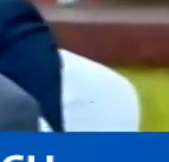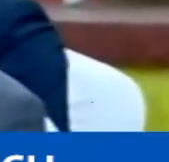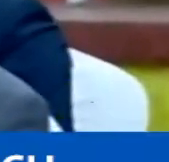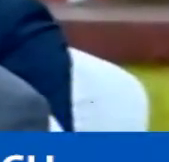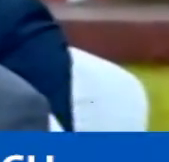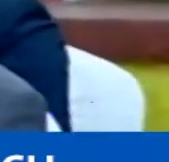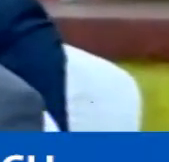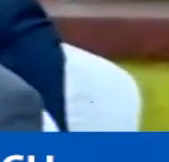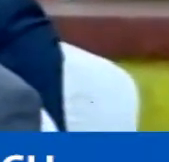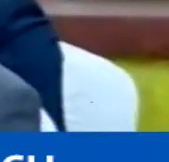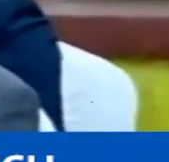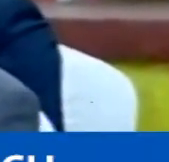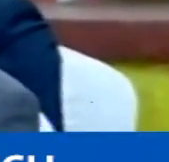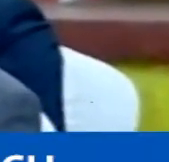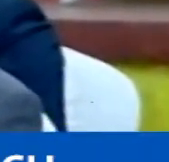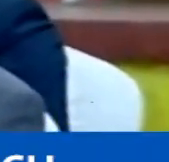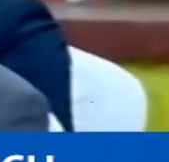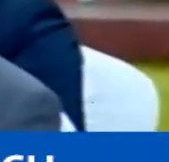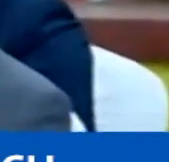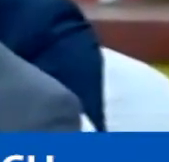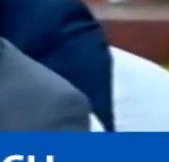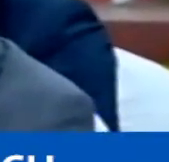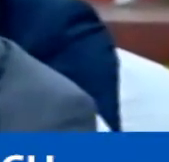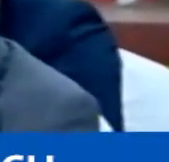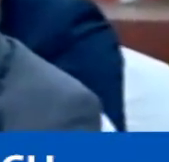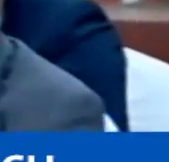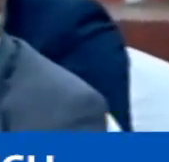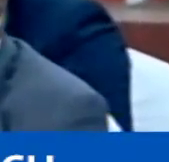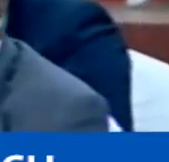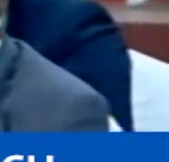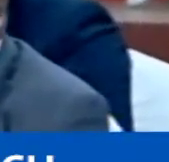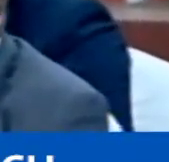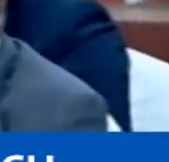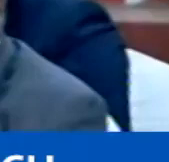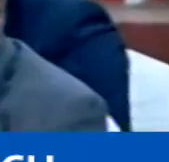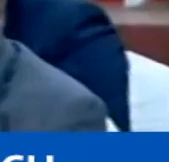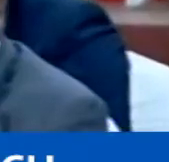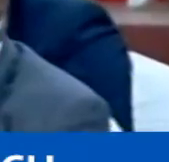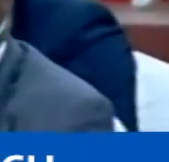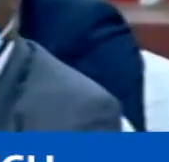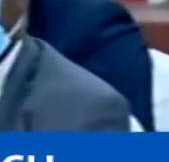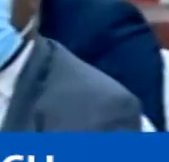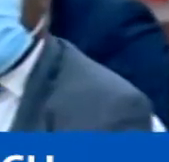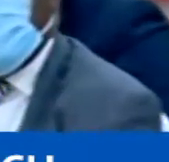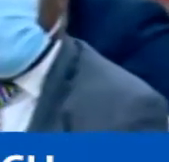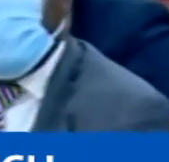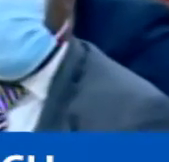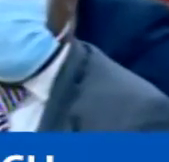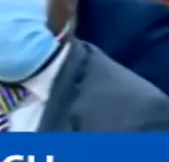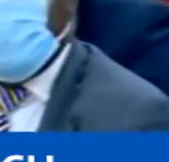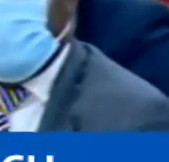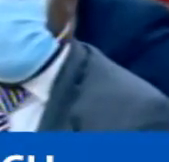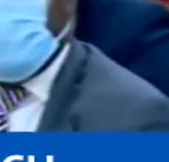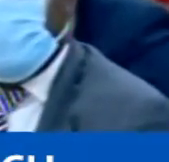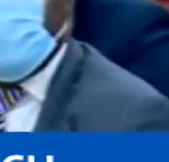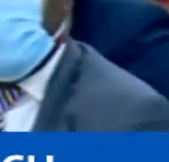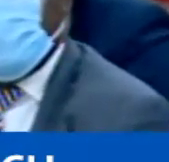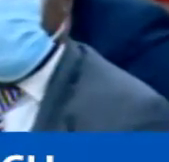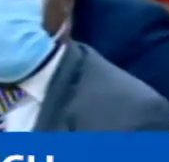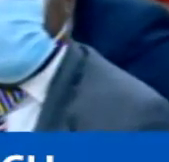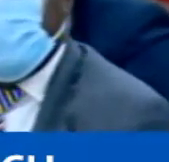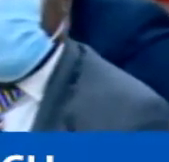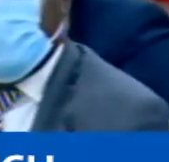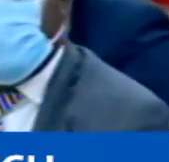29 years old. Mr. President, sir, if you get another chance, a vacancy in